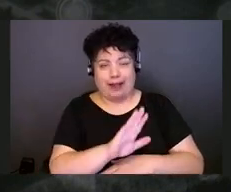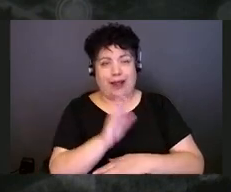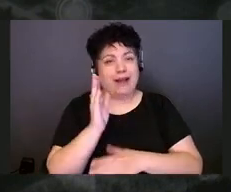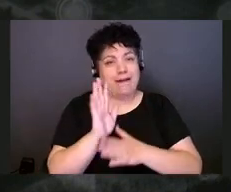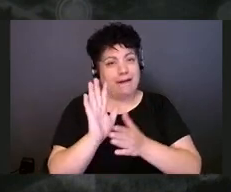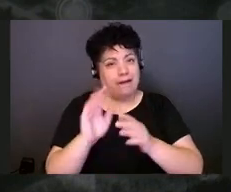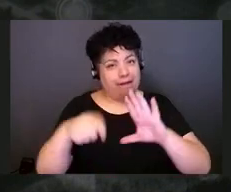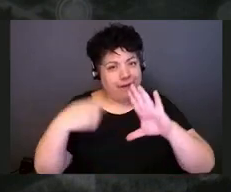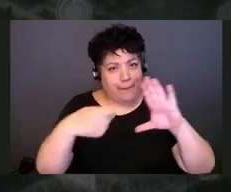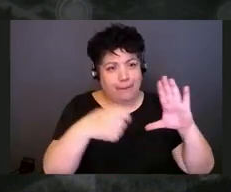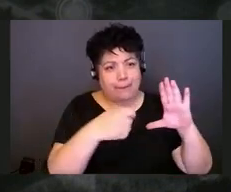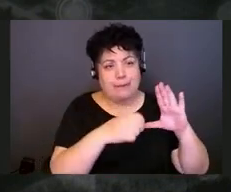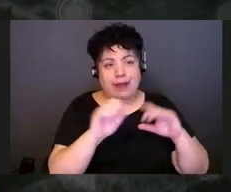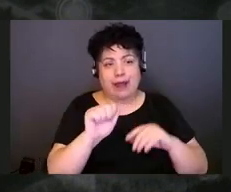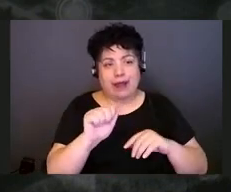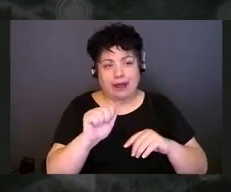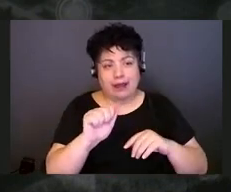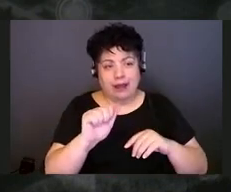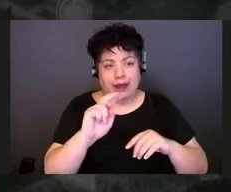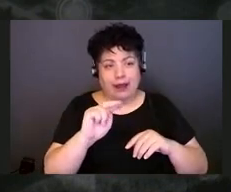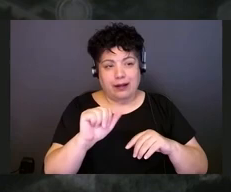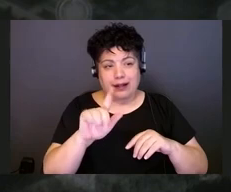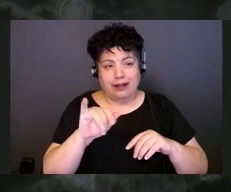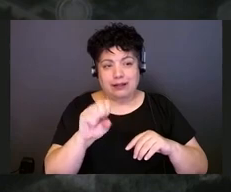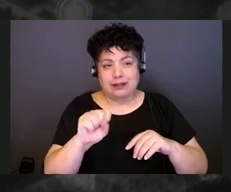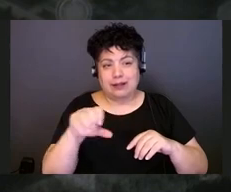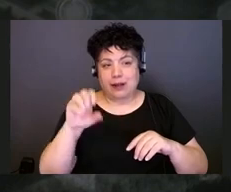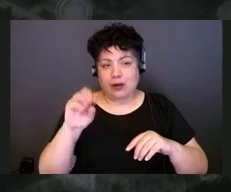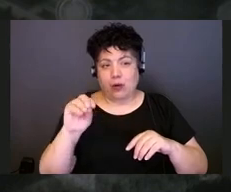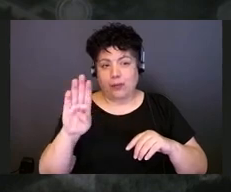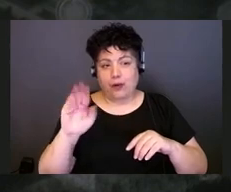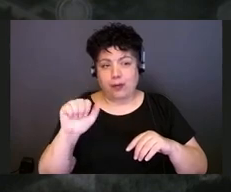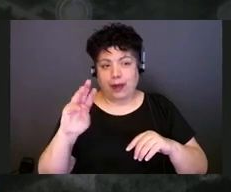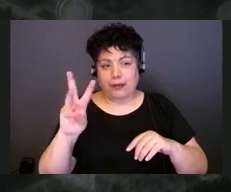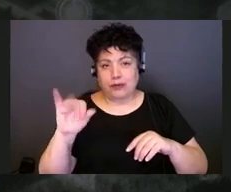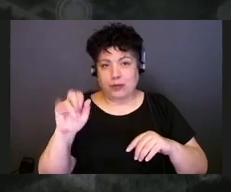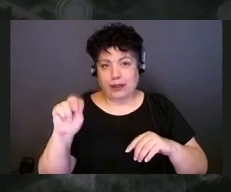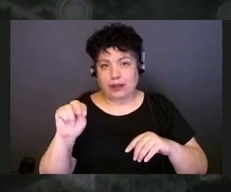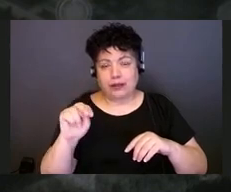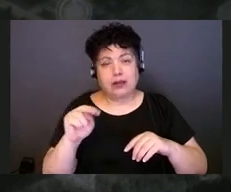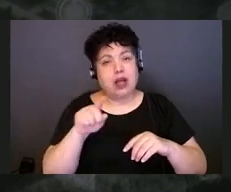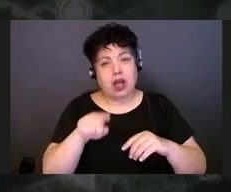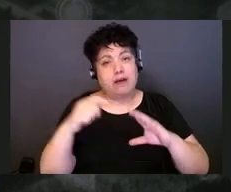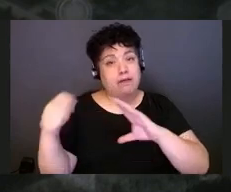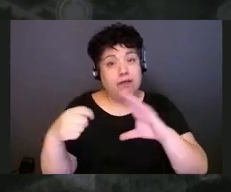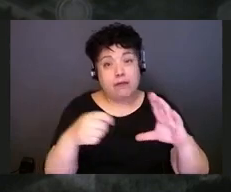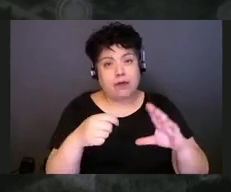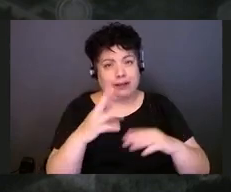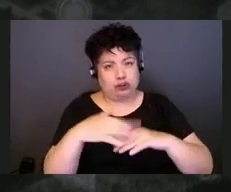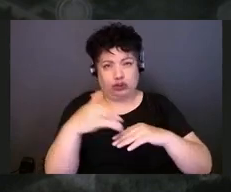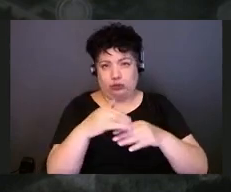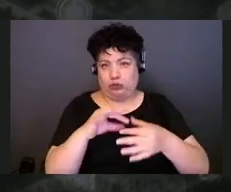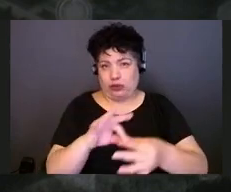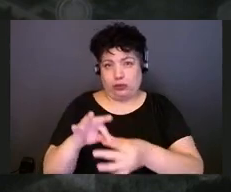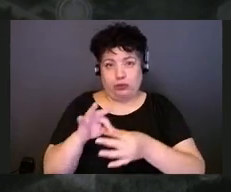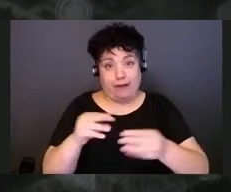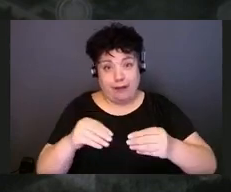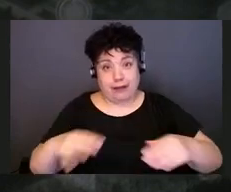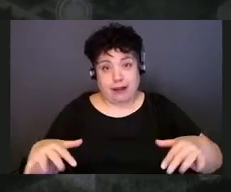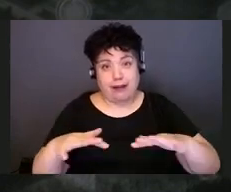Alanis Obomsawin will reflect on Indigenous relationships with the land through the body of her